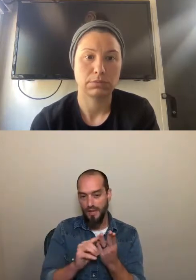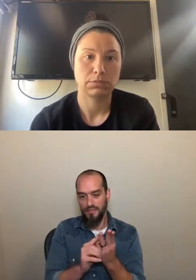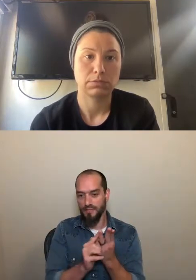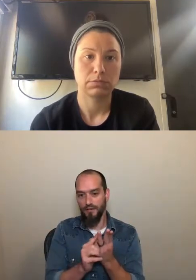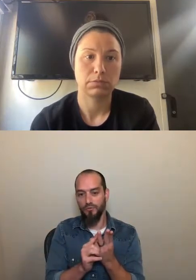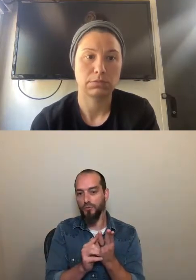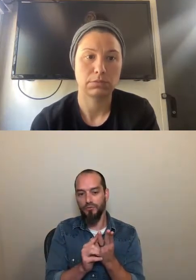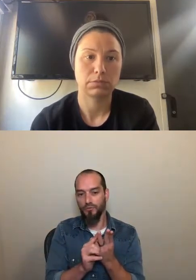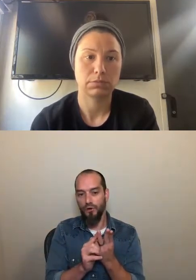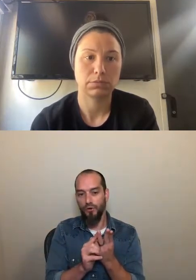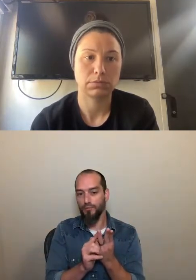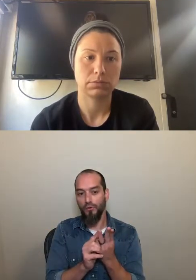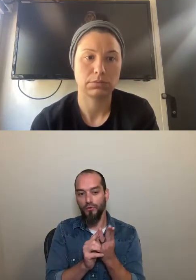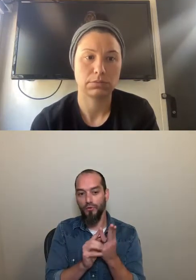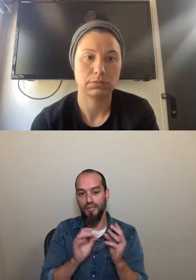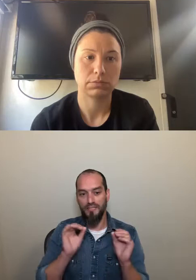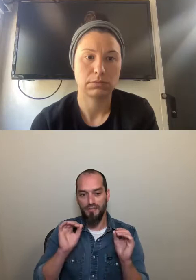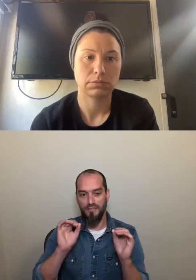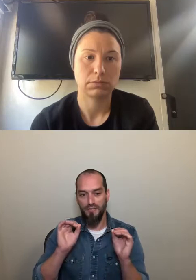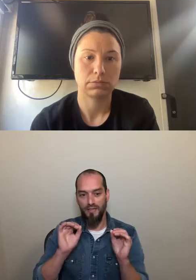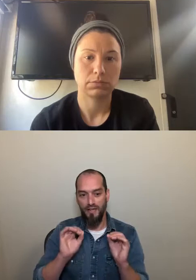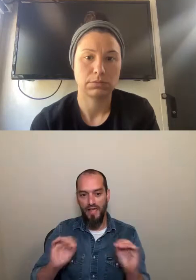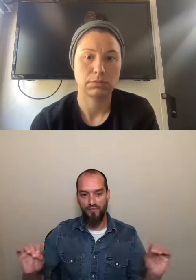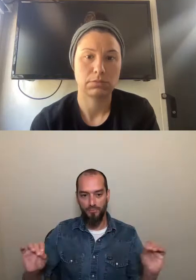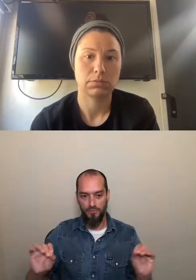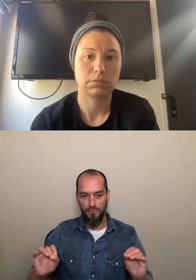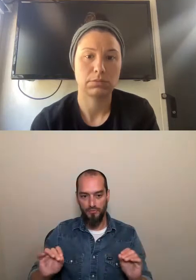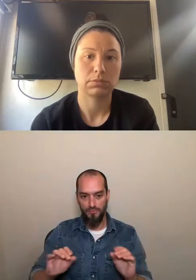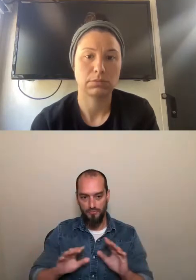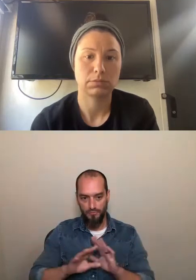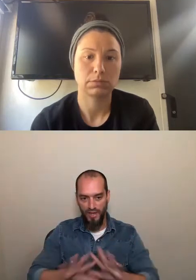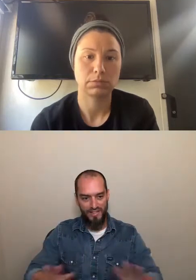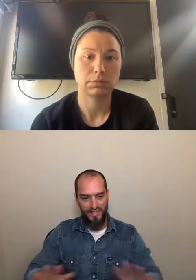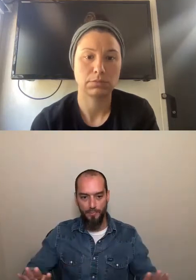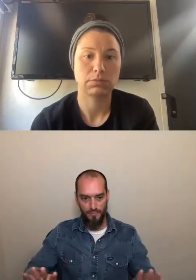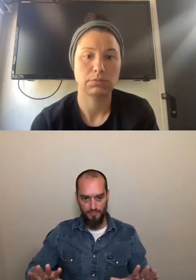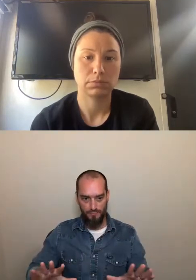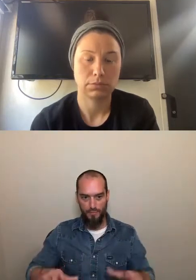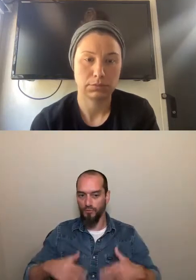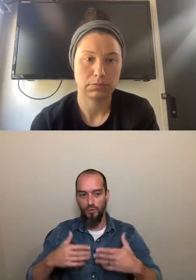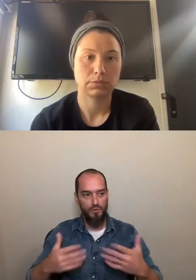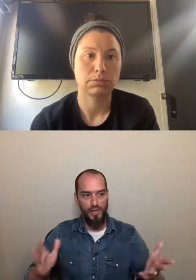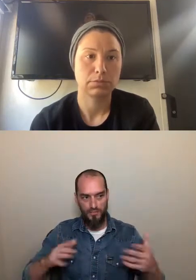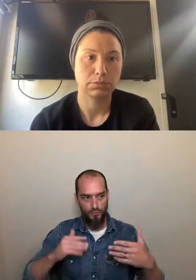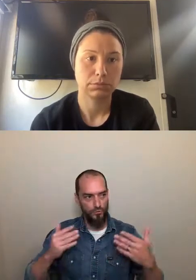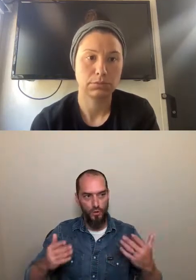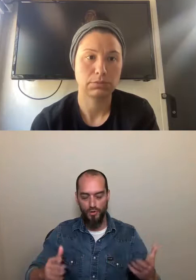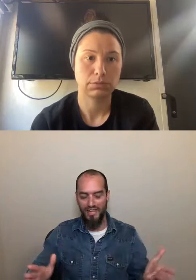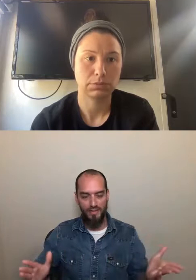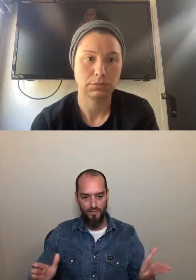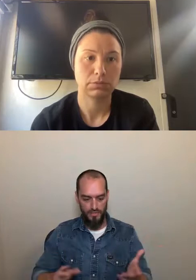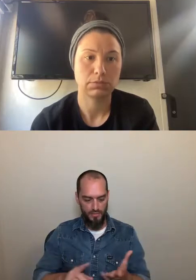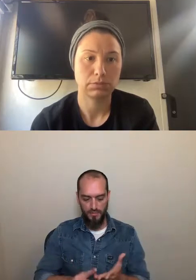components necessary for mold to grow, then mold growth is inevitable. We can't stop it. It will grow on glass. It will